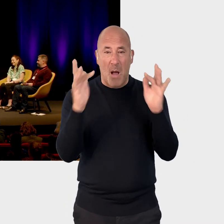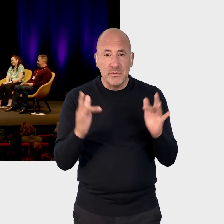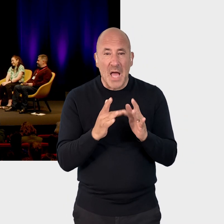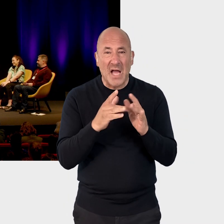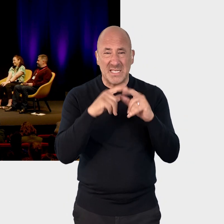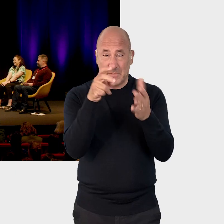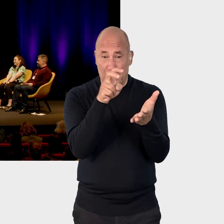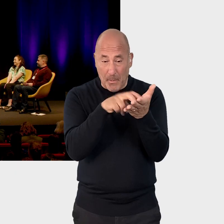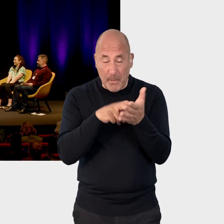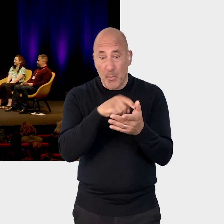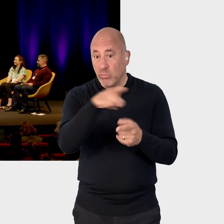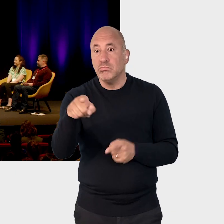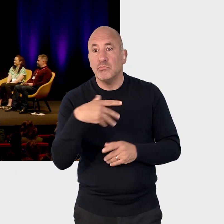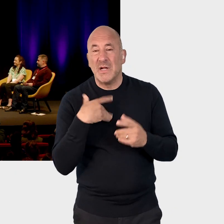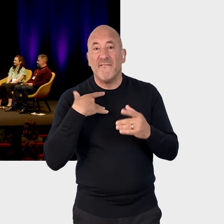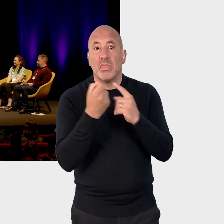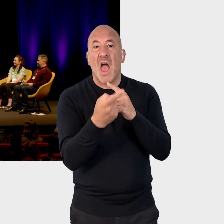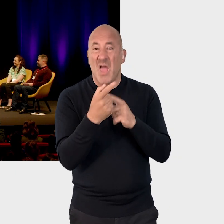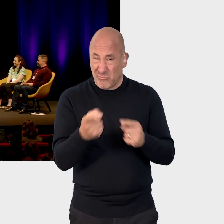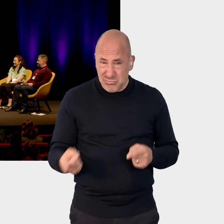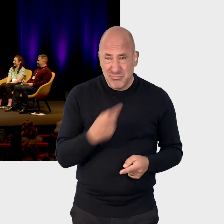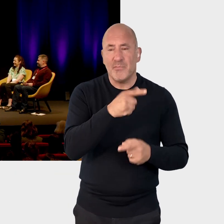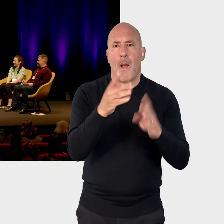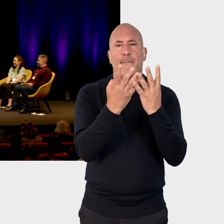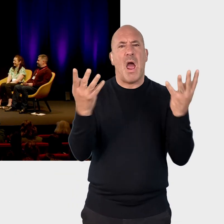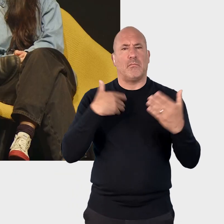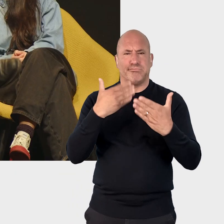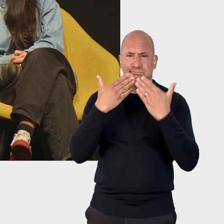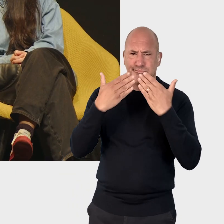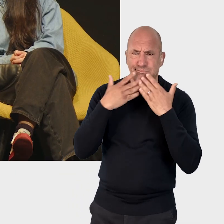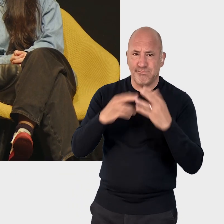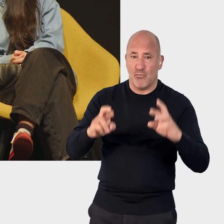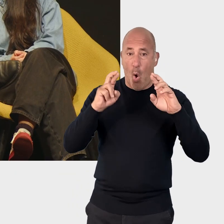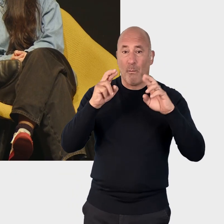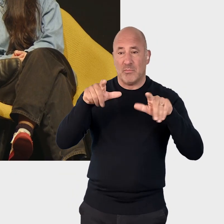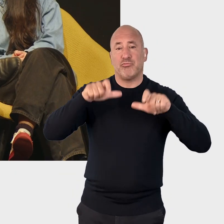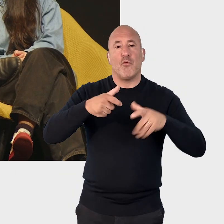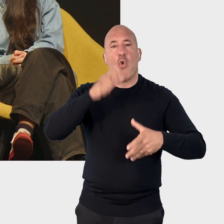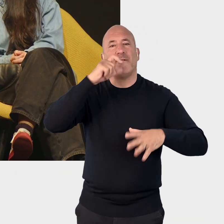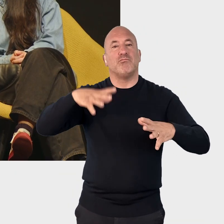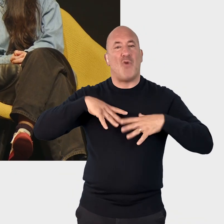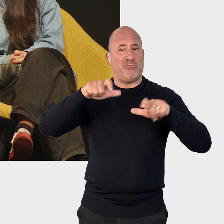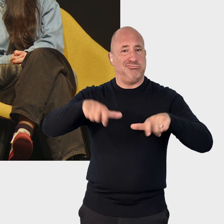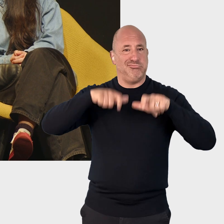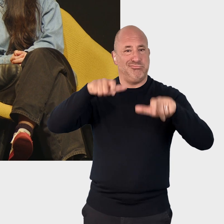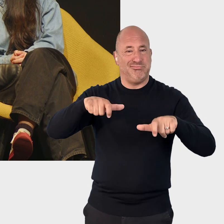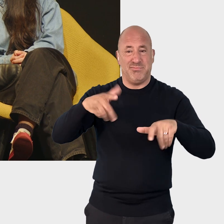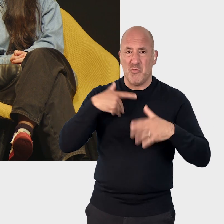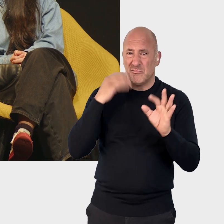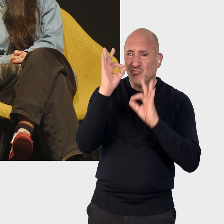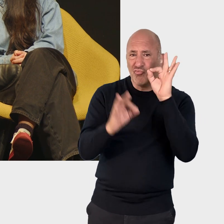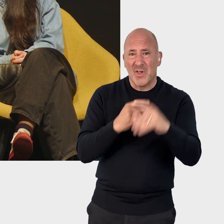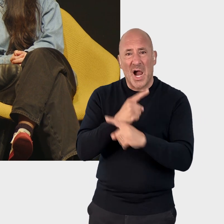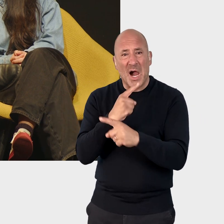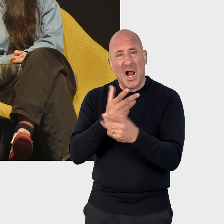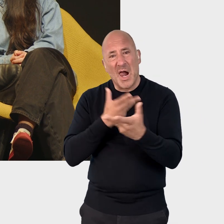of April. Go on the website, you can book tickets, anyone nearby. But thank you very much to the panel. As I say, hopefully they'll